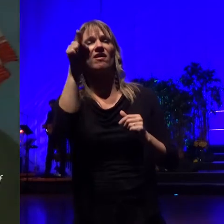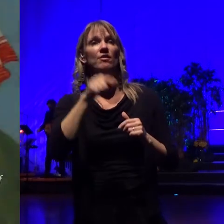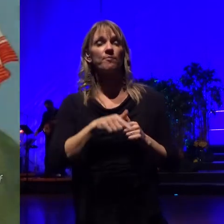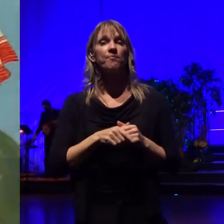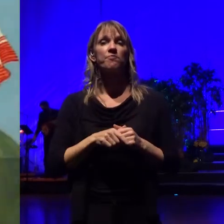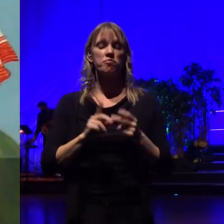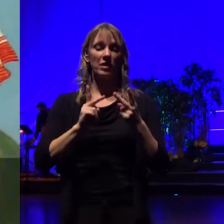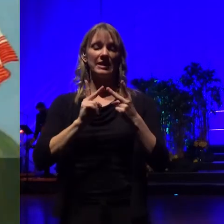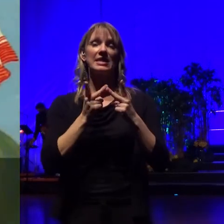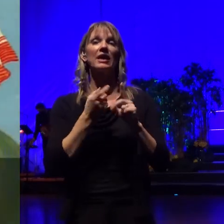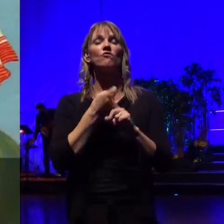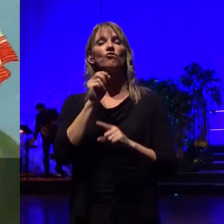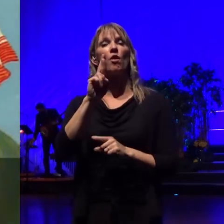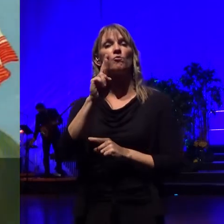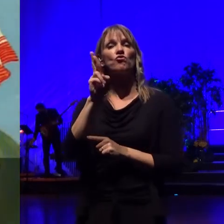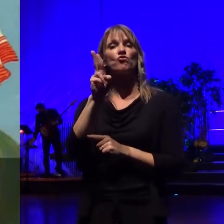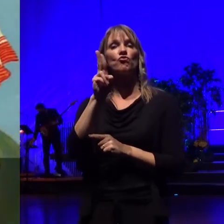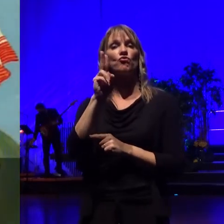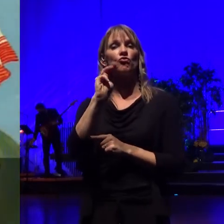And from Rumi,